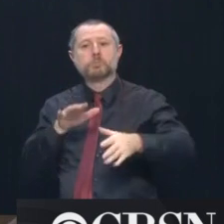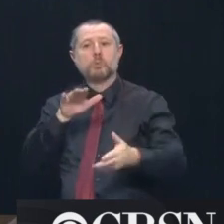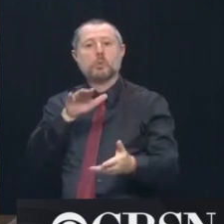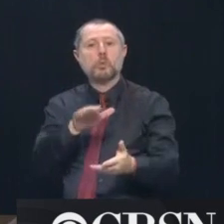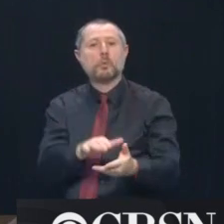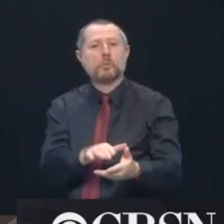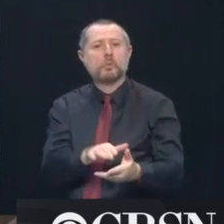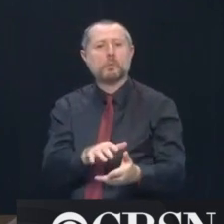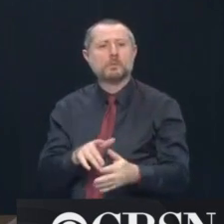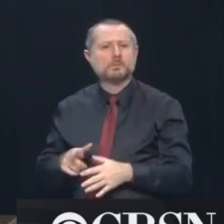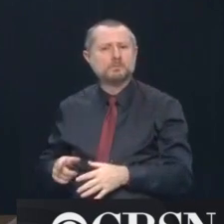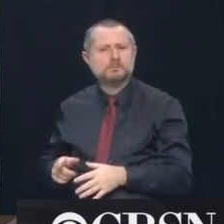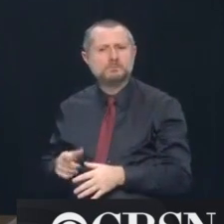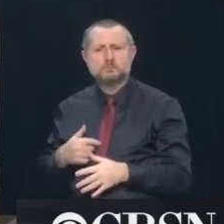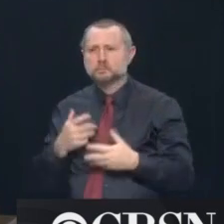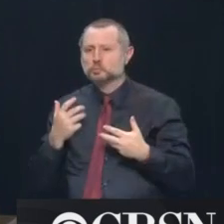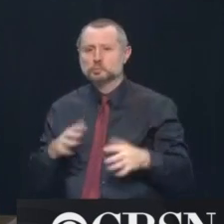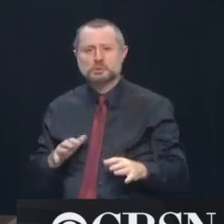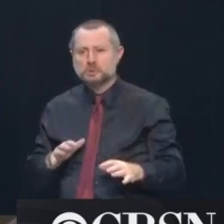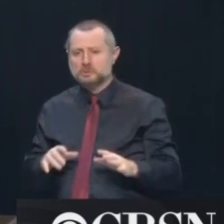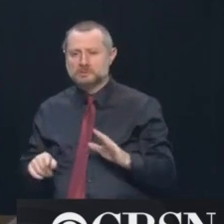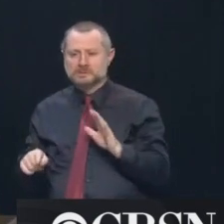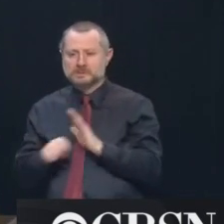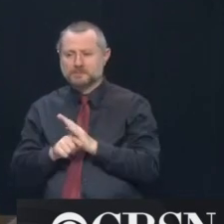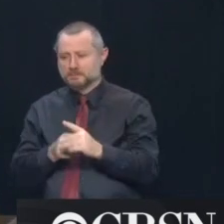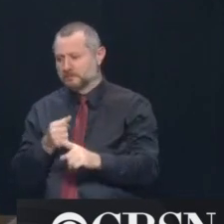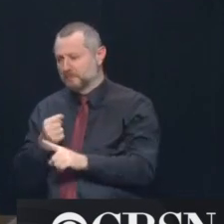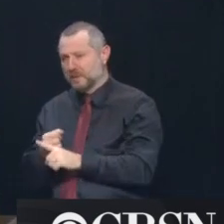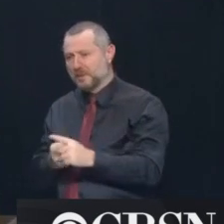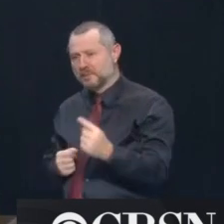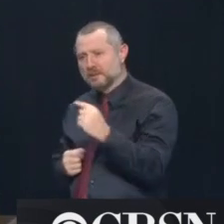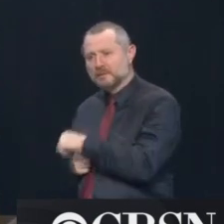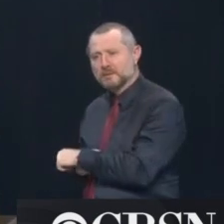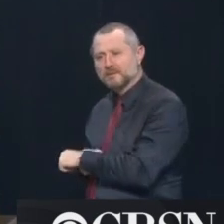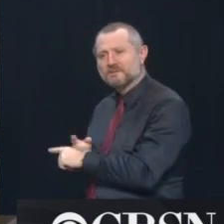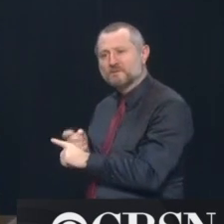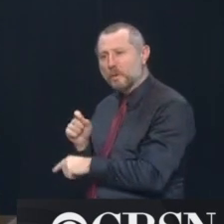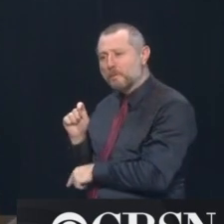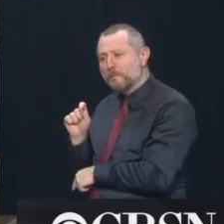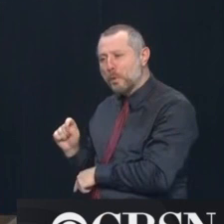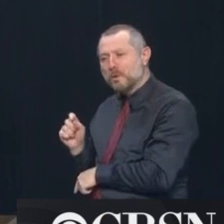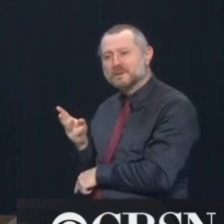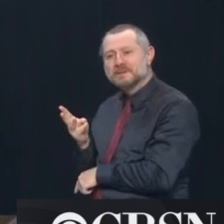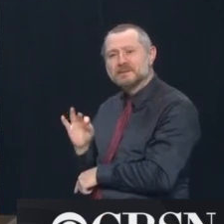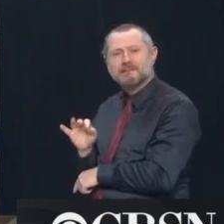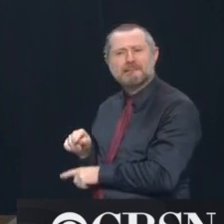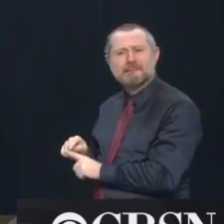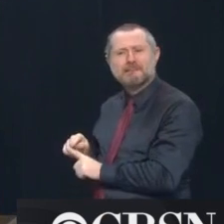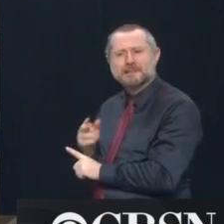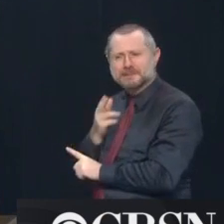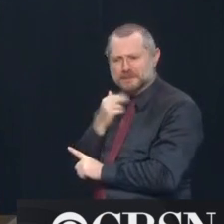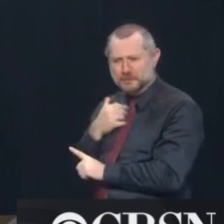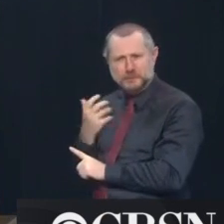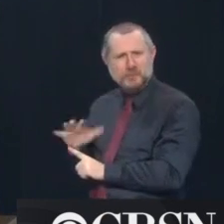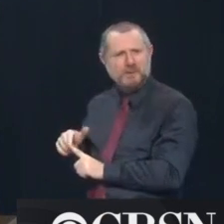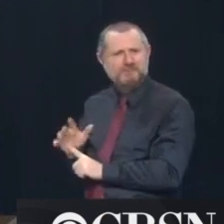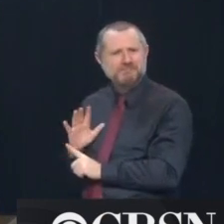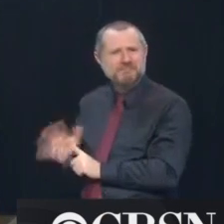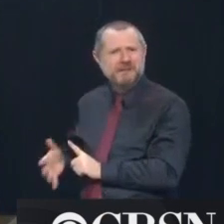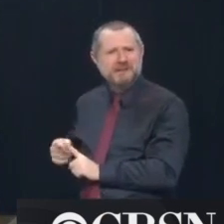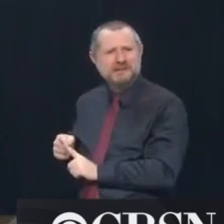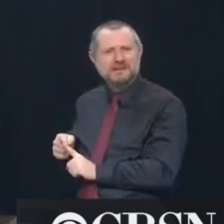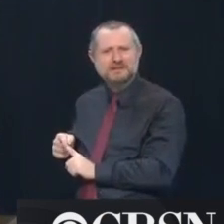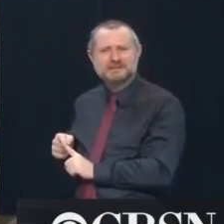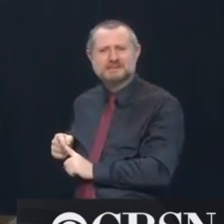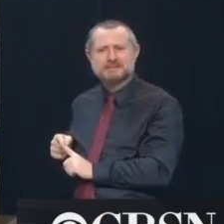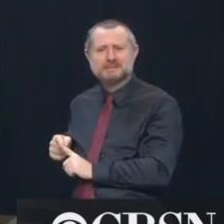of 4. Why close down businesses in a neighborhood that's doing better? Makes no sense. Why